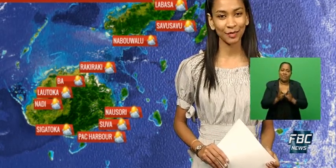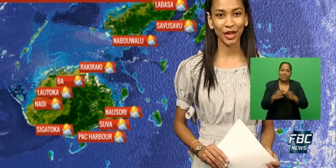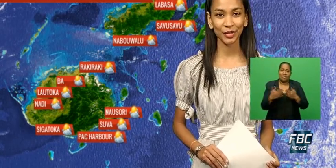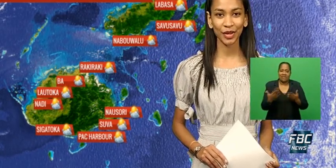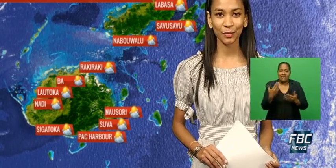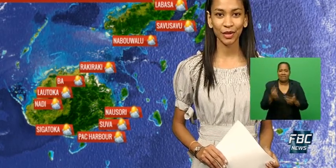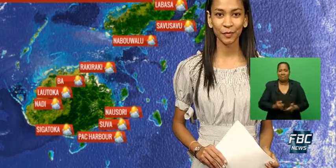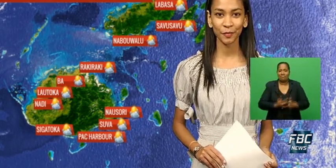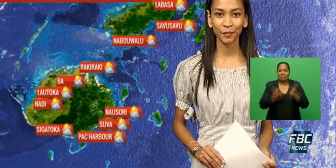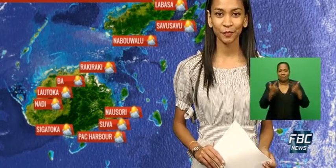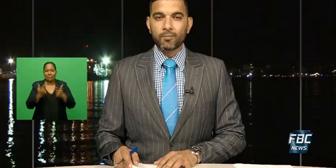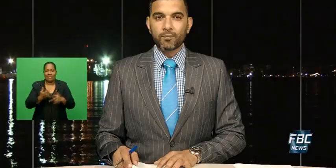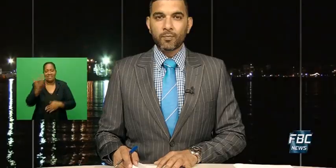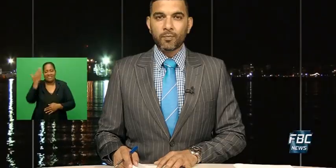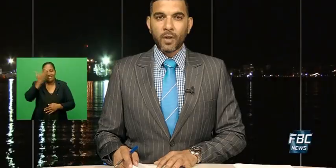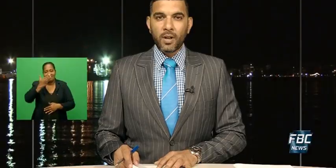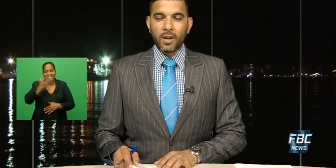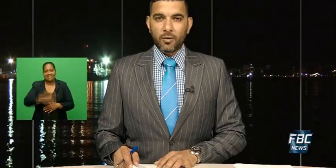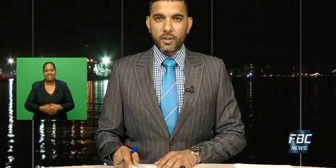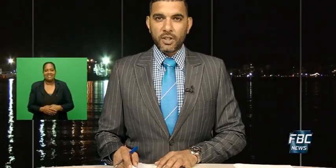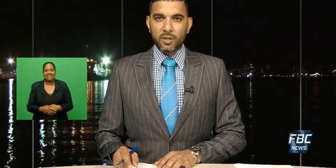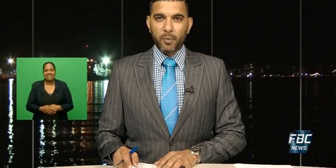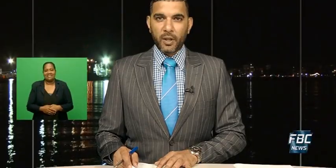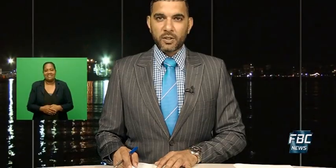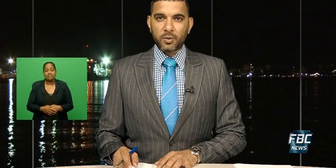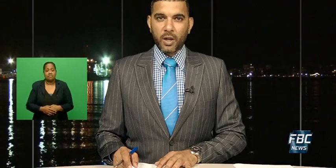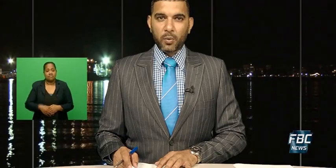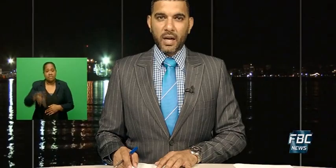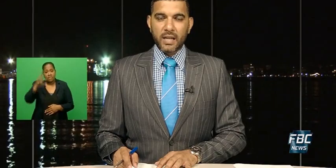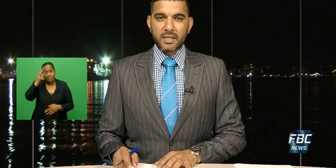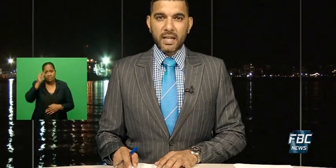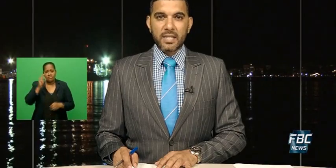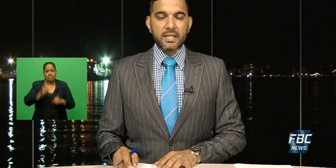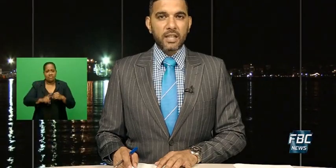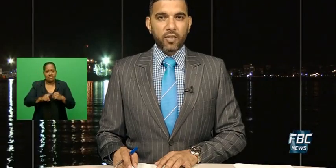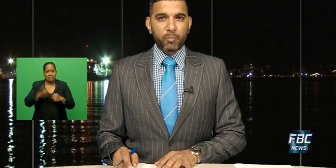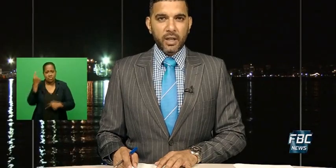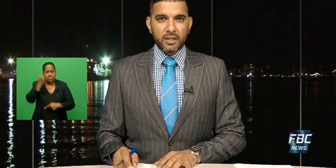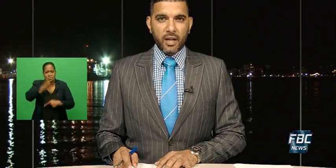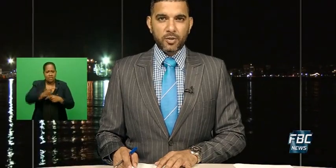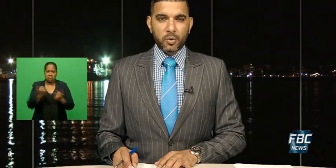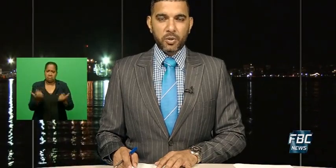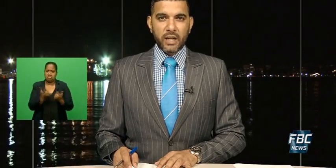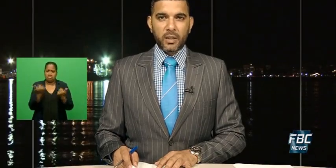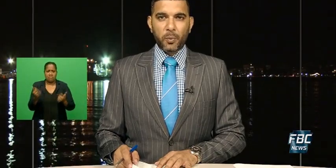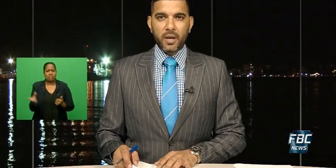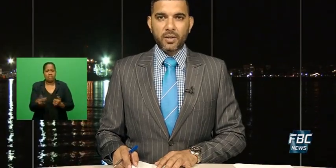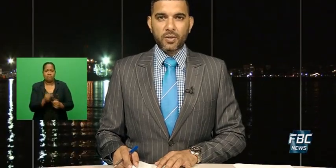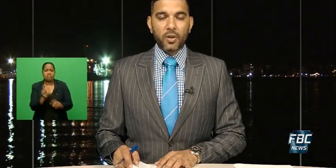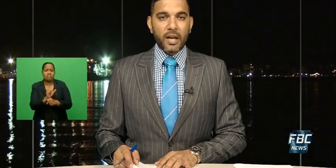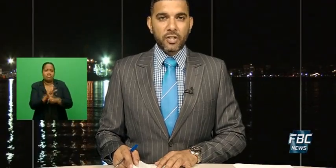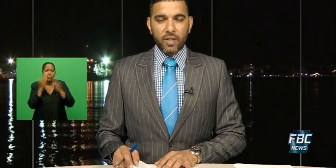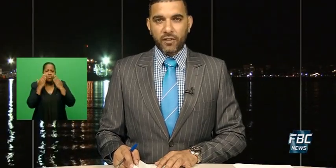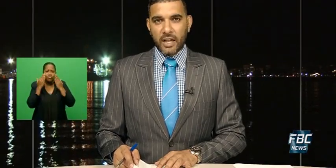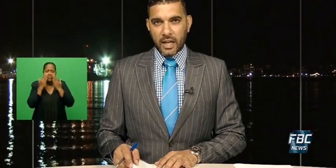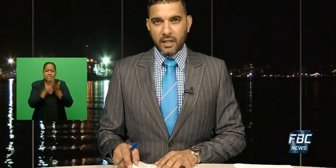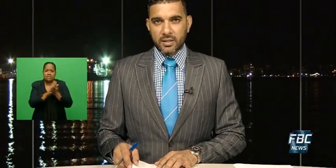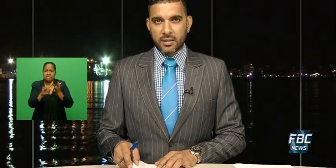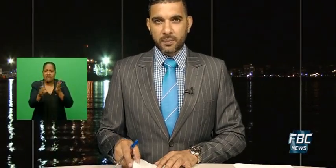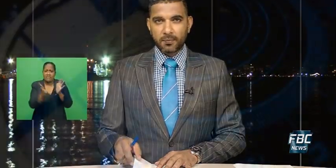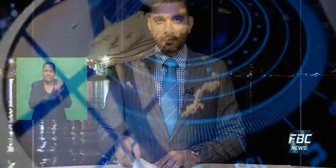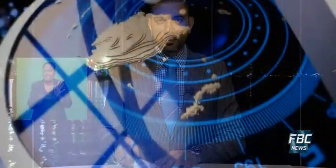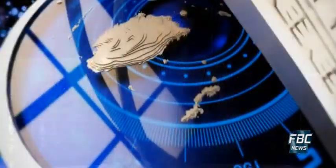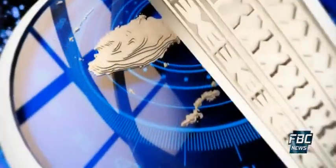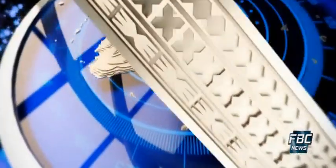evening, and it's back to Edwin. In Fijian Pulse tonight we ask, is enough being done to create awareness on HIV and